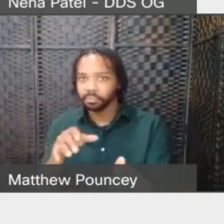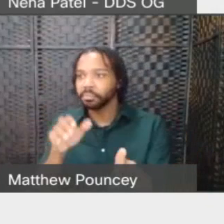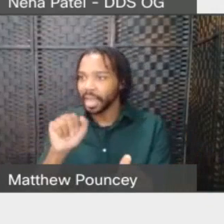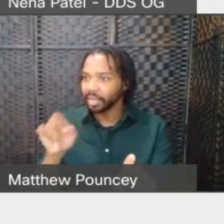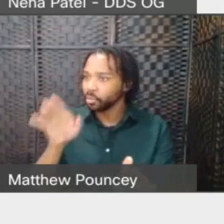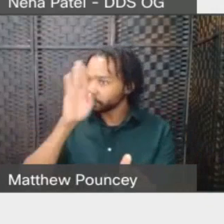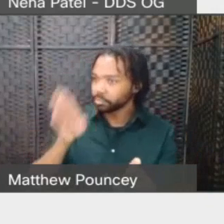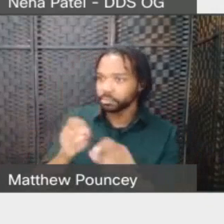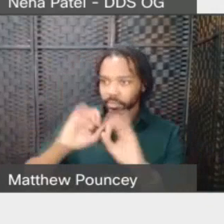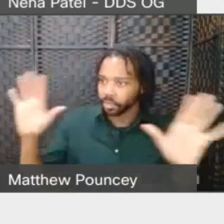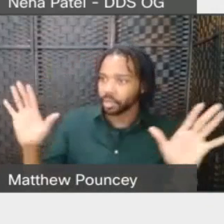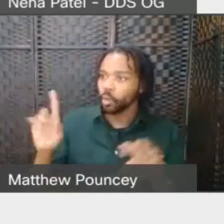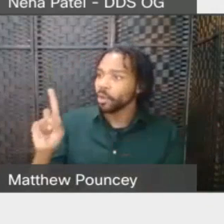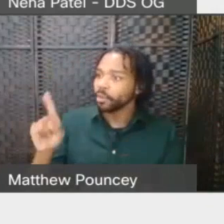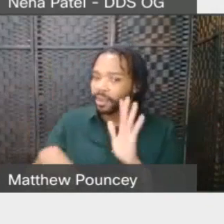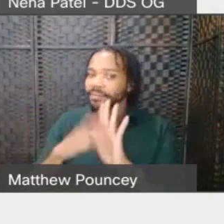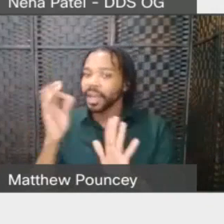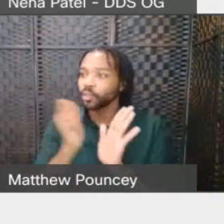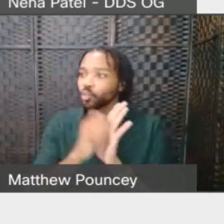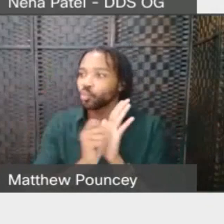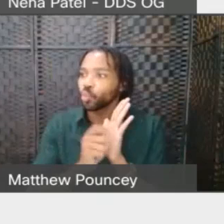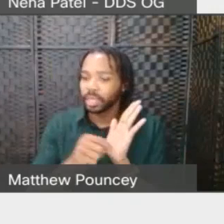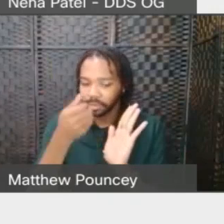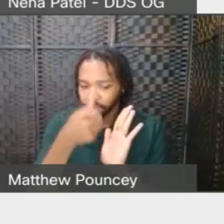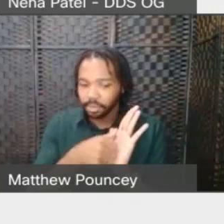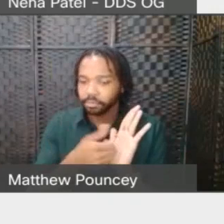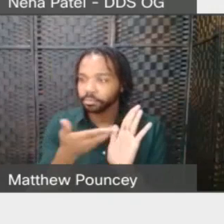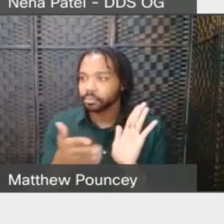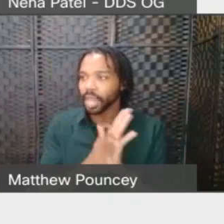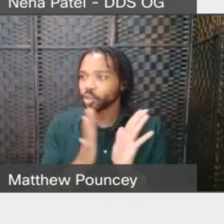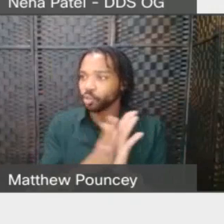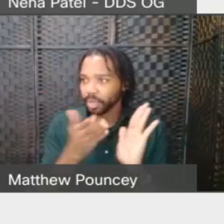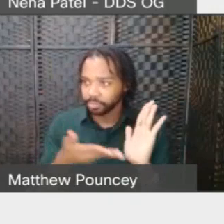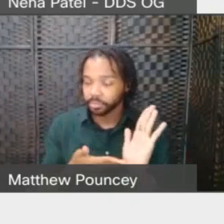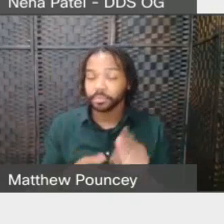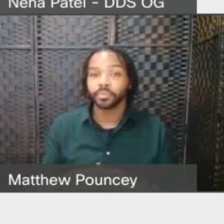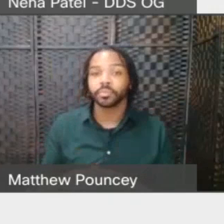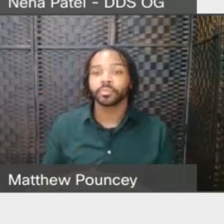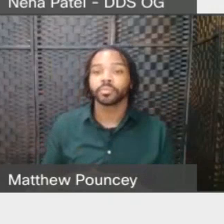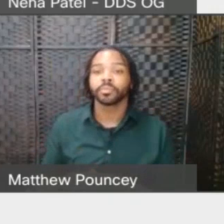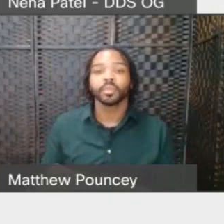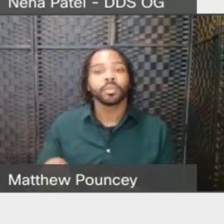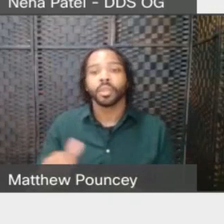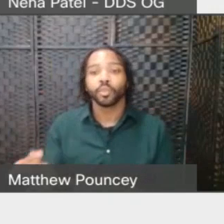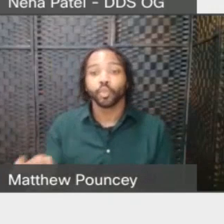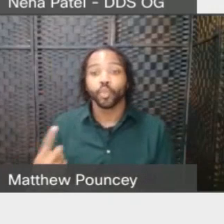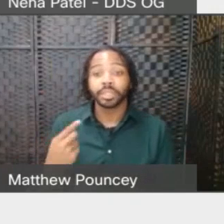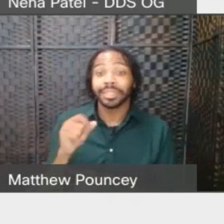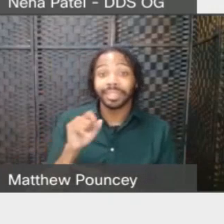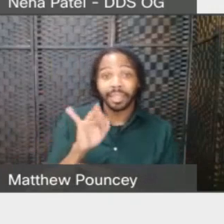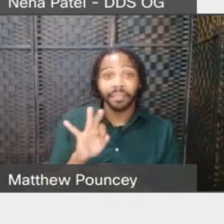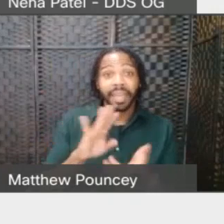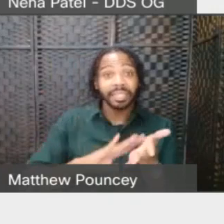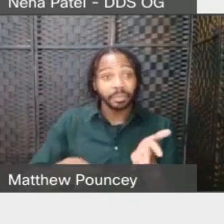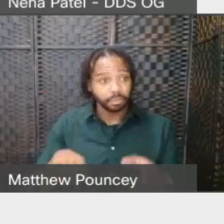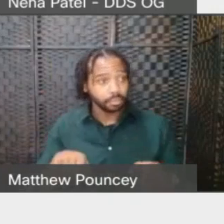on where you may find the written instruction. I have a question. If an exemption is granted, are healthcare